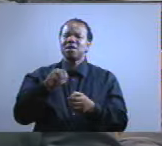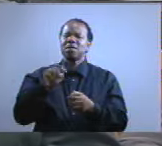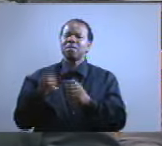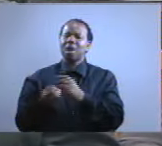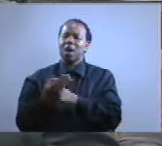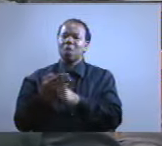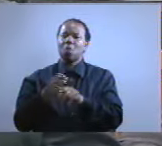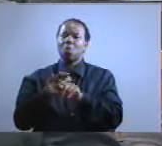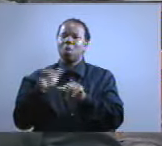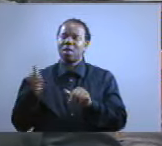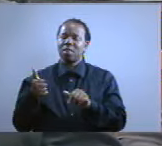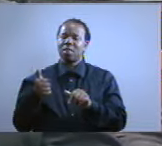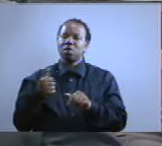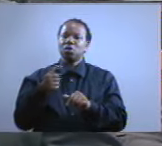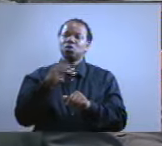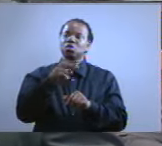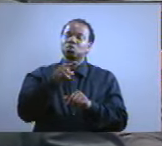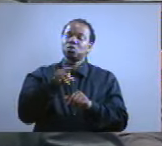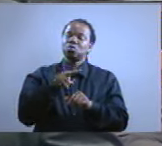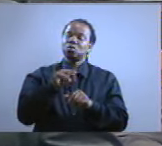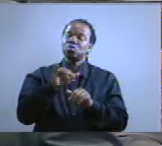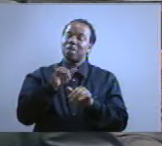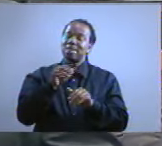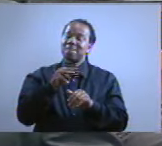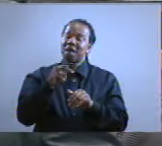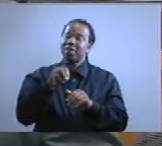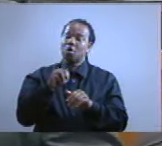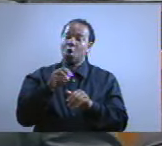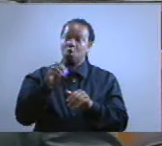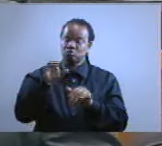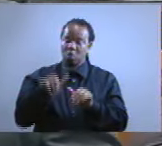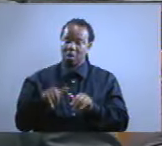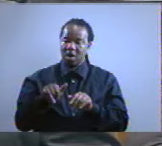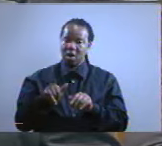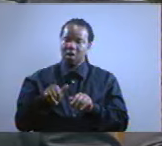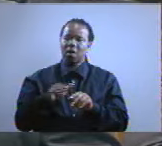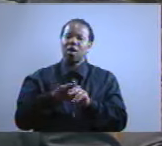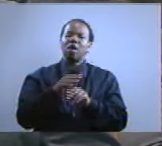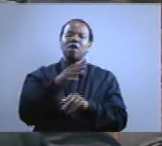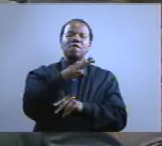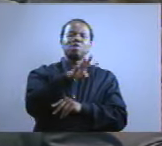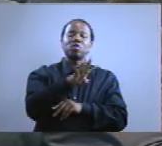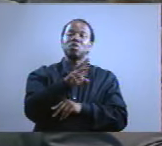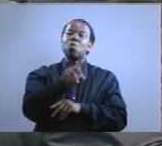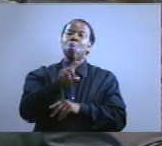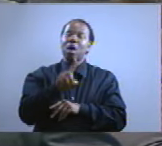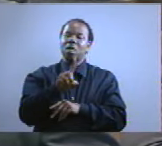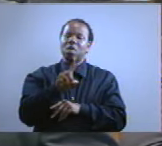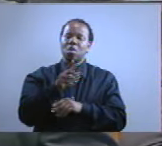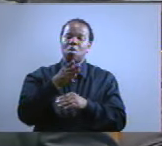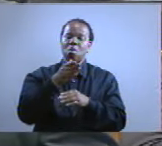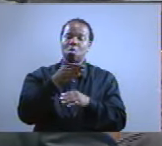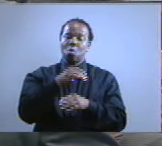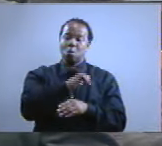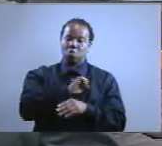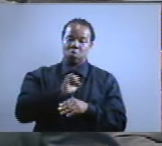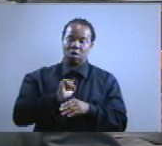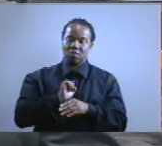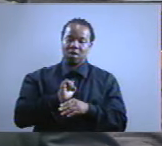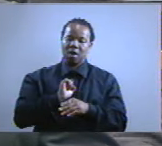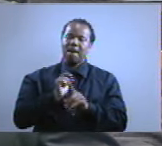of October 2013. Also notes that 41 workers were injured during this tragic